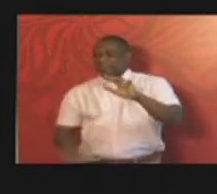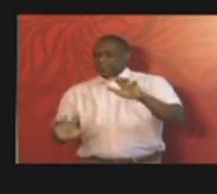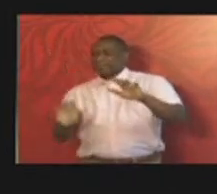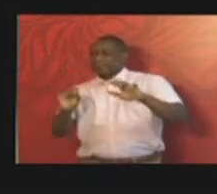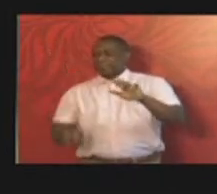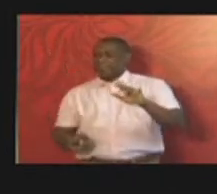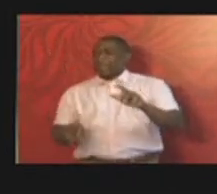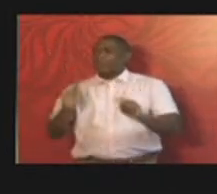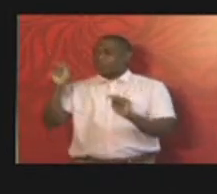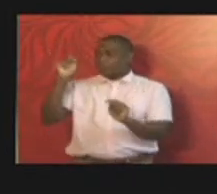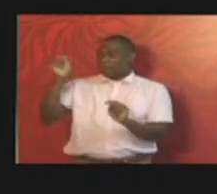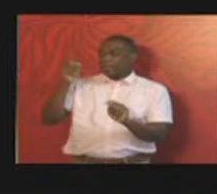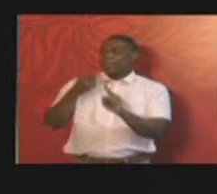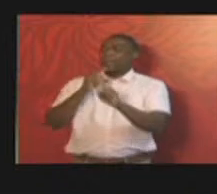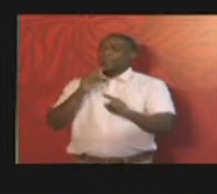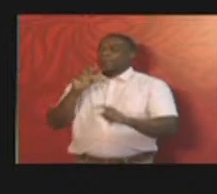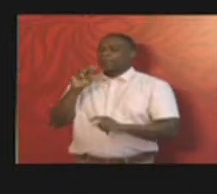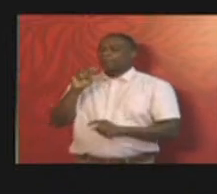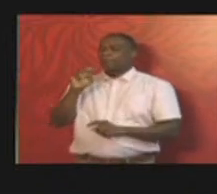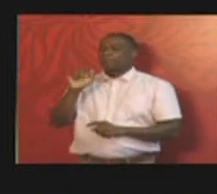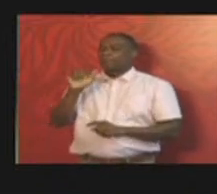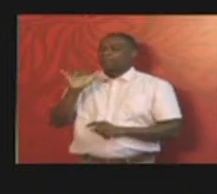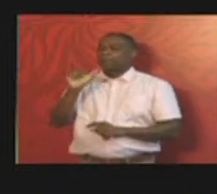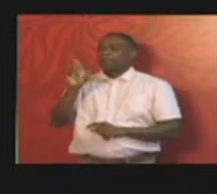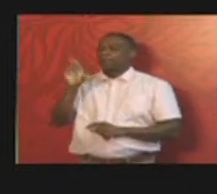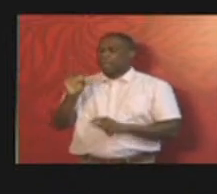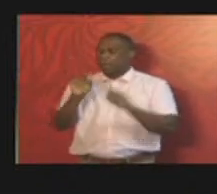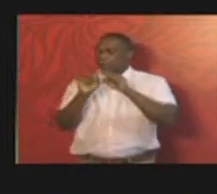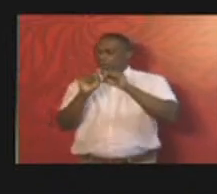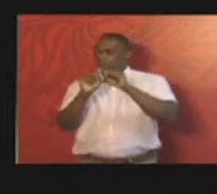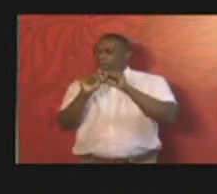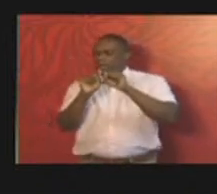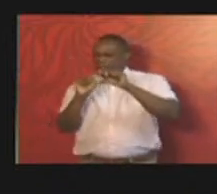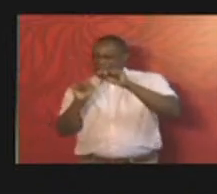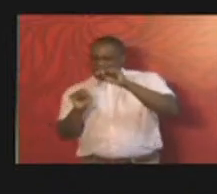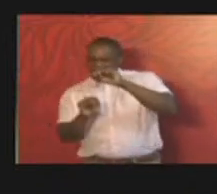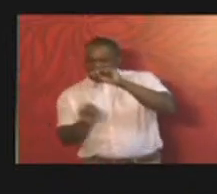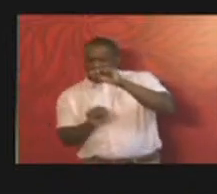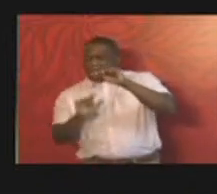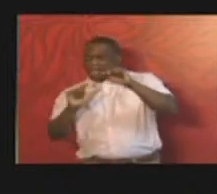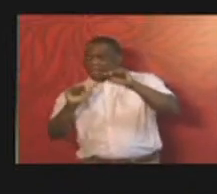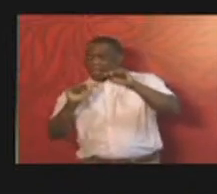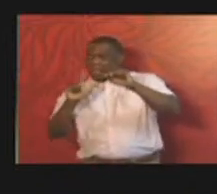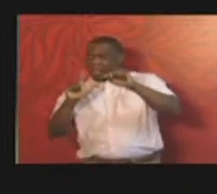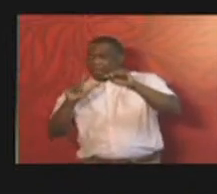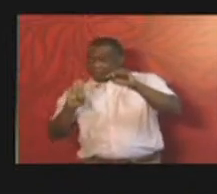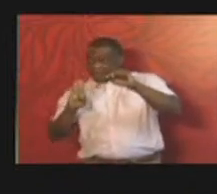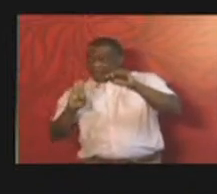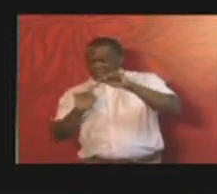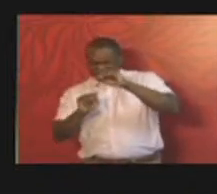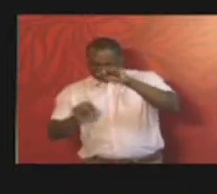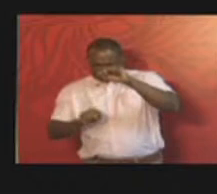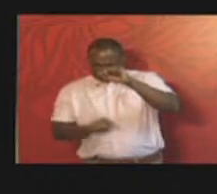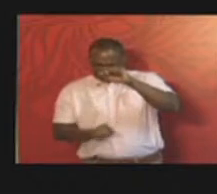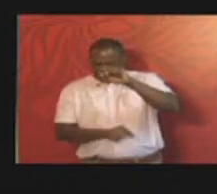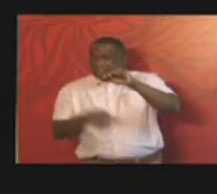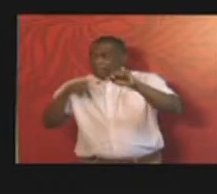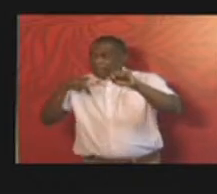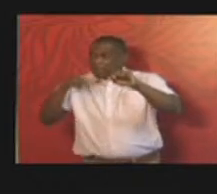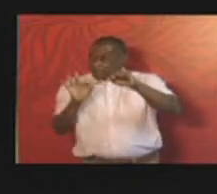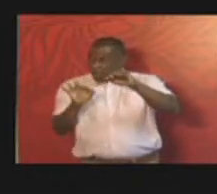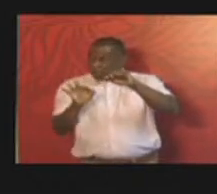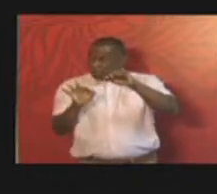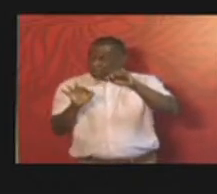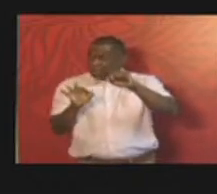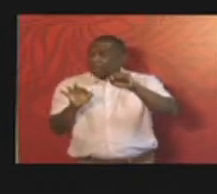from Mayaro to La Brea to Point Fortin. Some of these sites in Deep South will be on a rotational